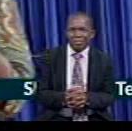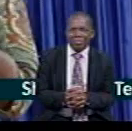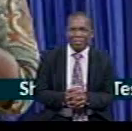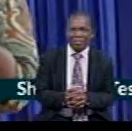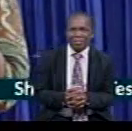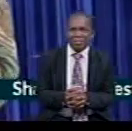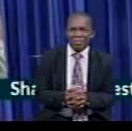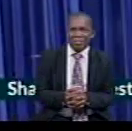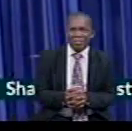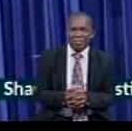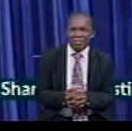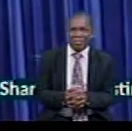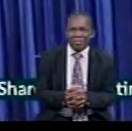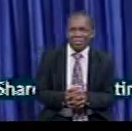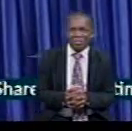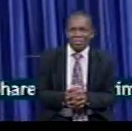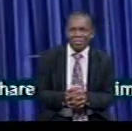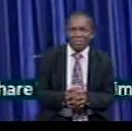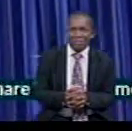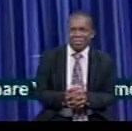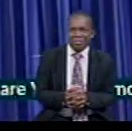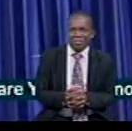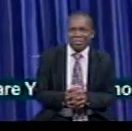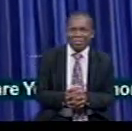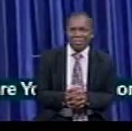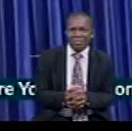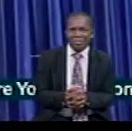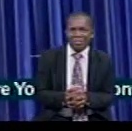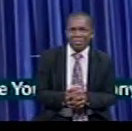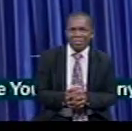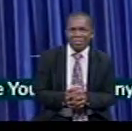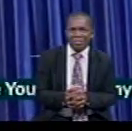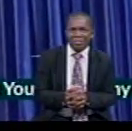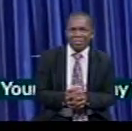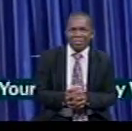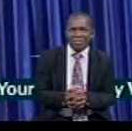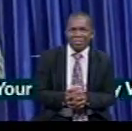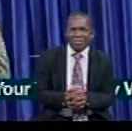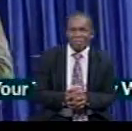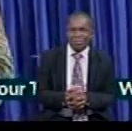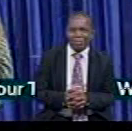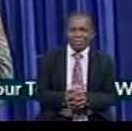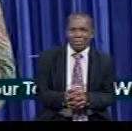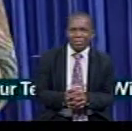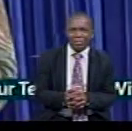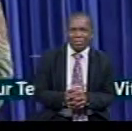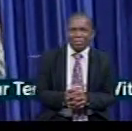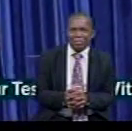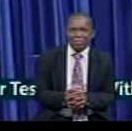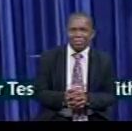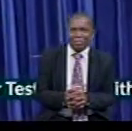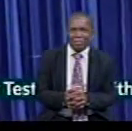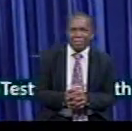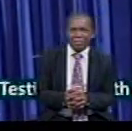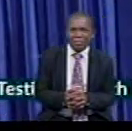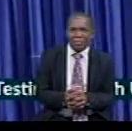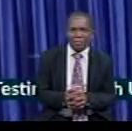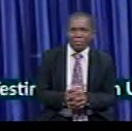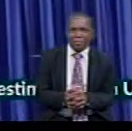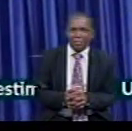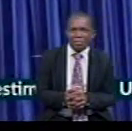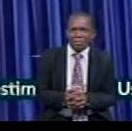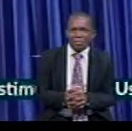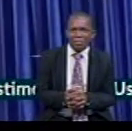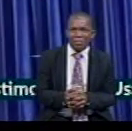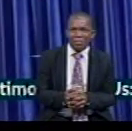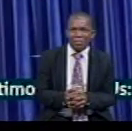try that 25 years na me nya ya re me nsa na ba ko ye asthma na me ni pa me dey